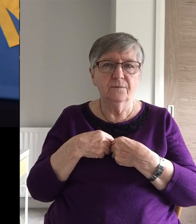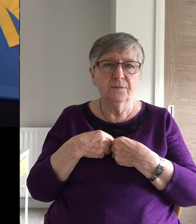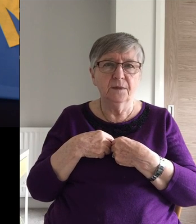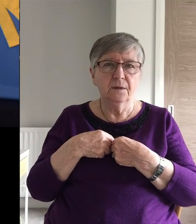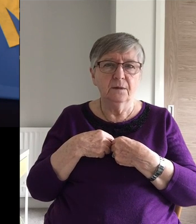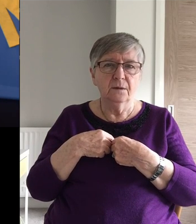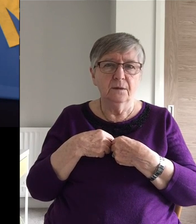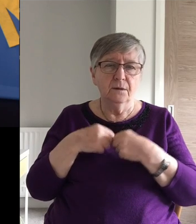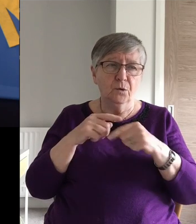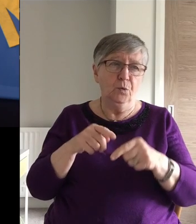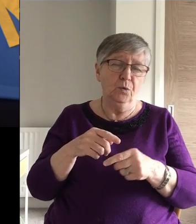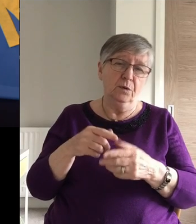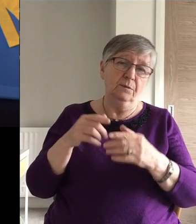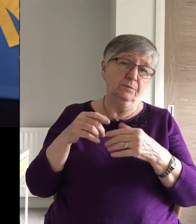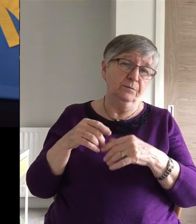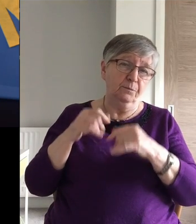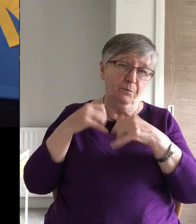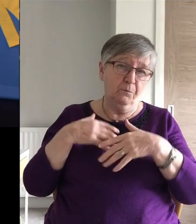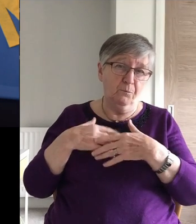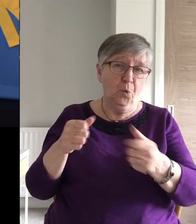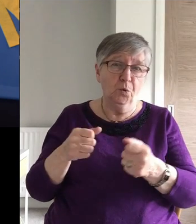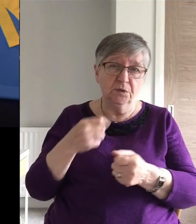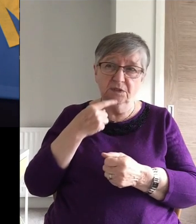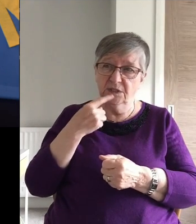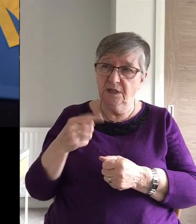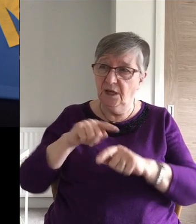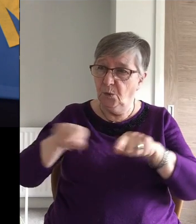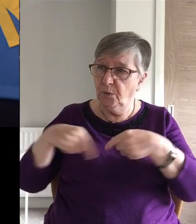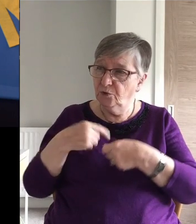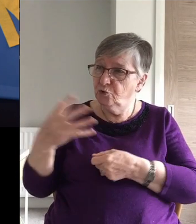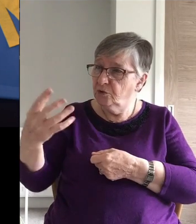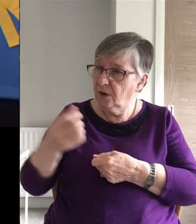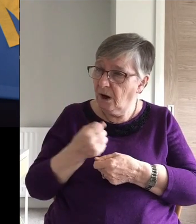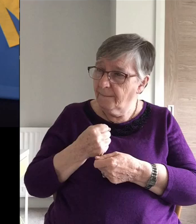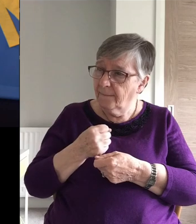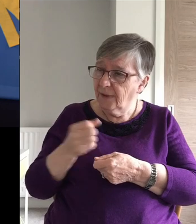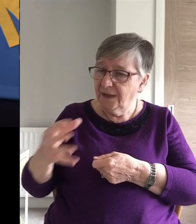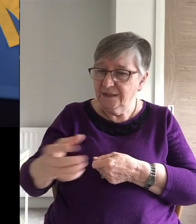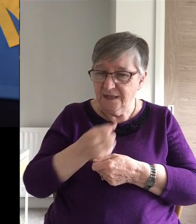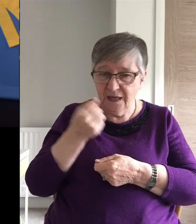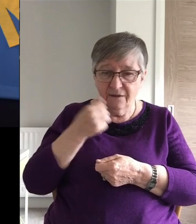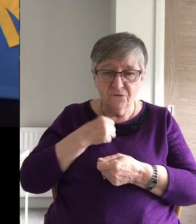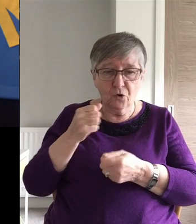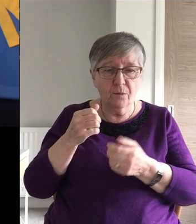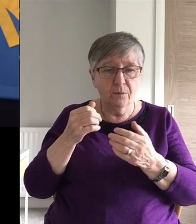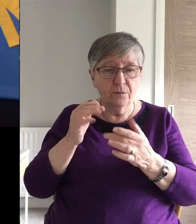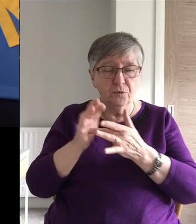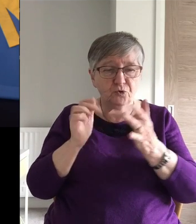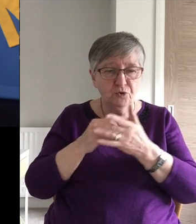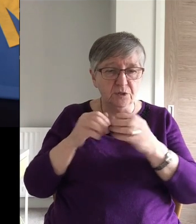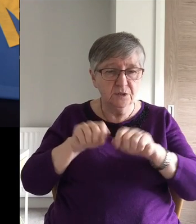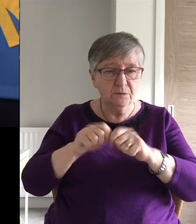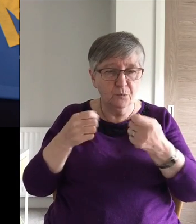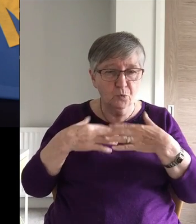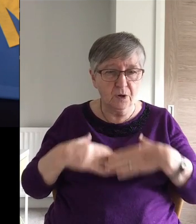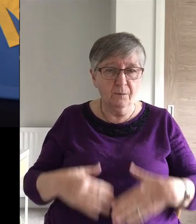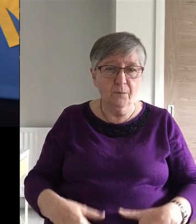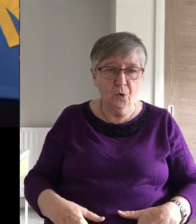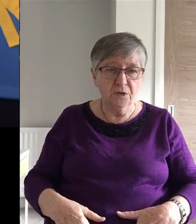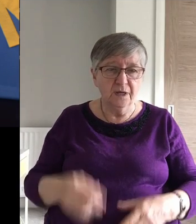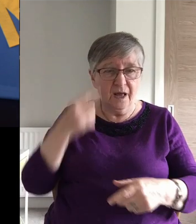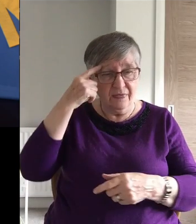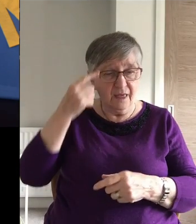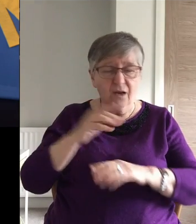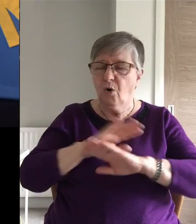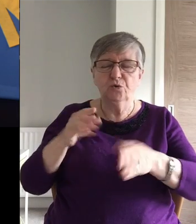Oh, the audacity of thinking that we should come and take from Christ's broken body, from Christ's shed blood, and not think that